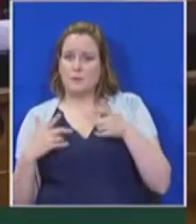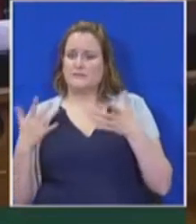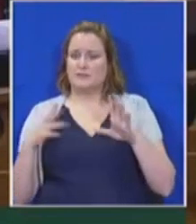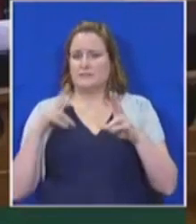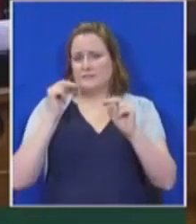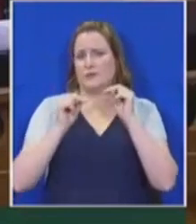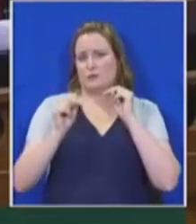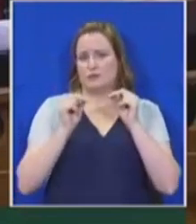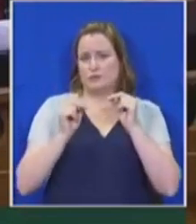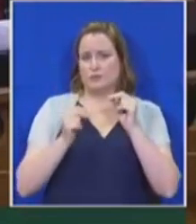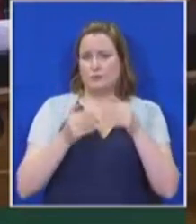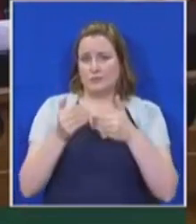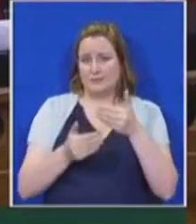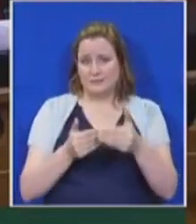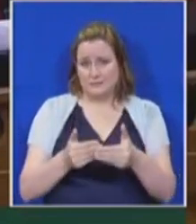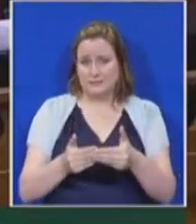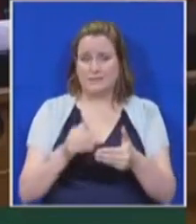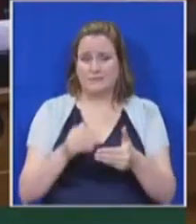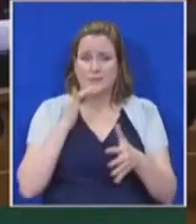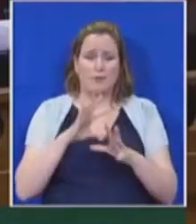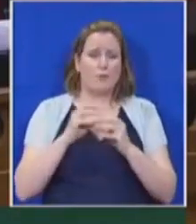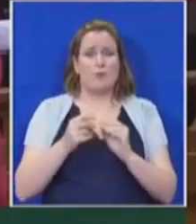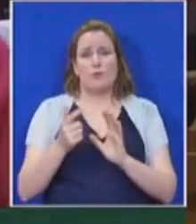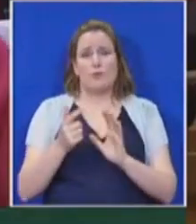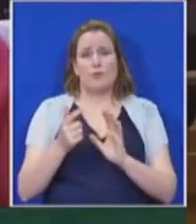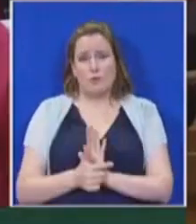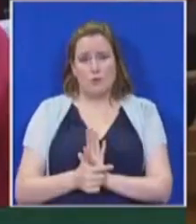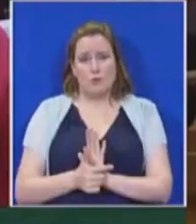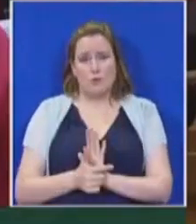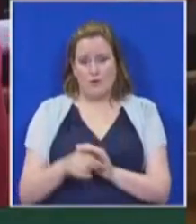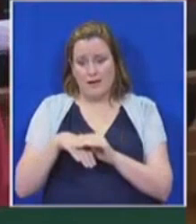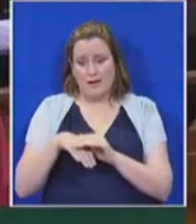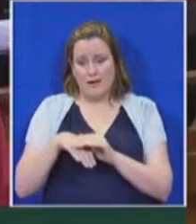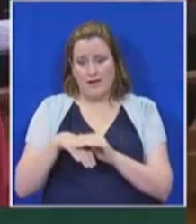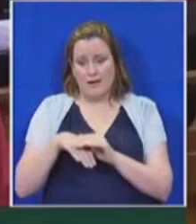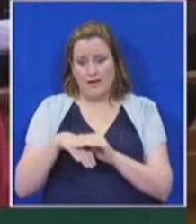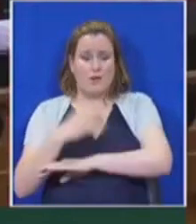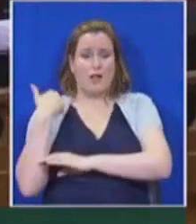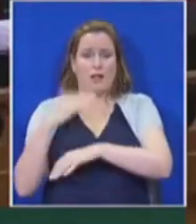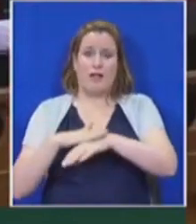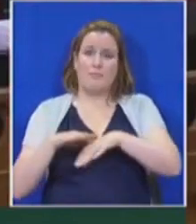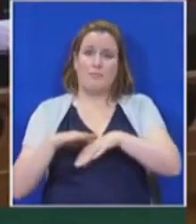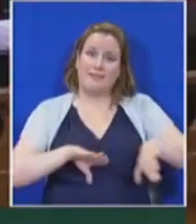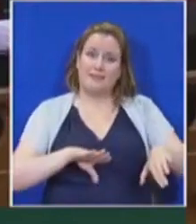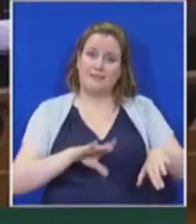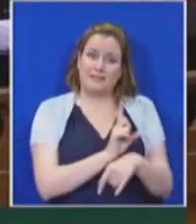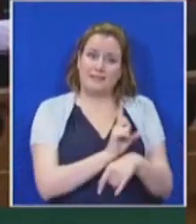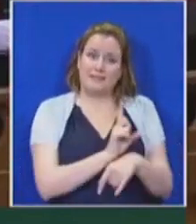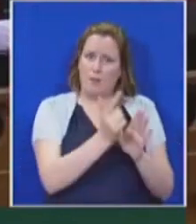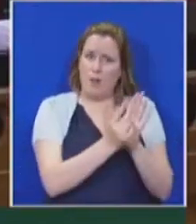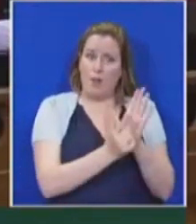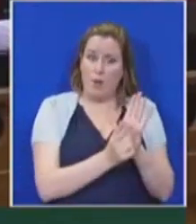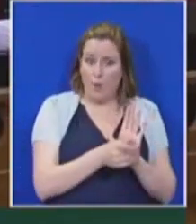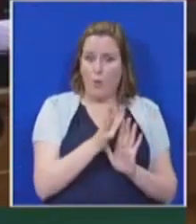that all the laws that existed under the colonial calm apartheid regime are going to